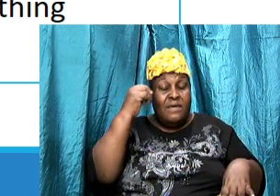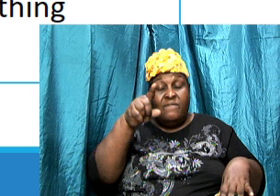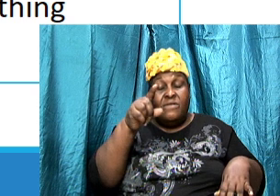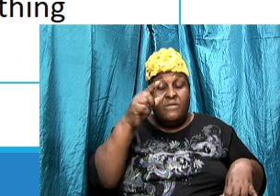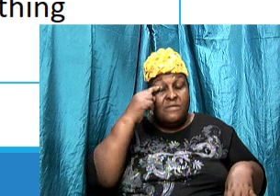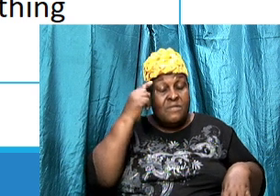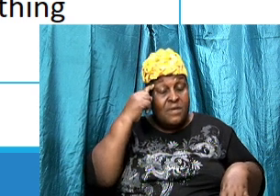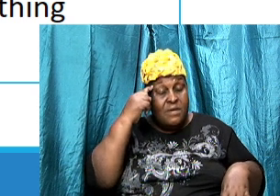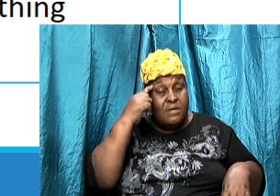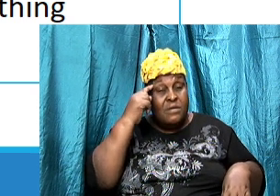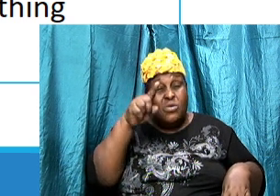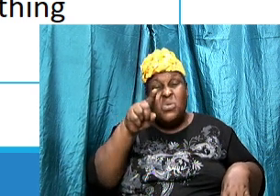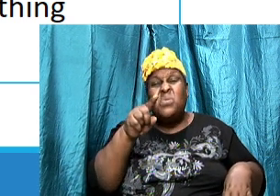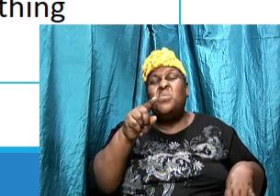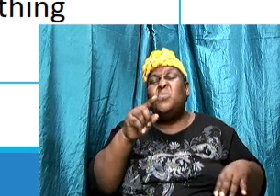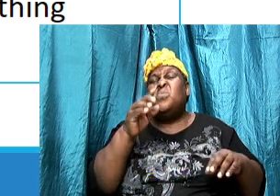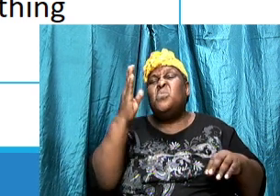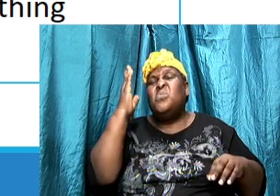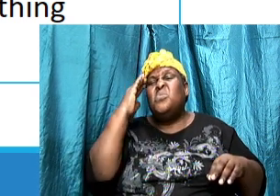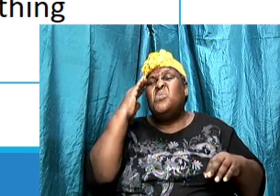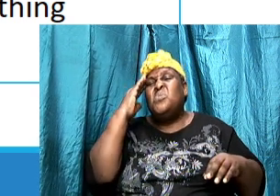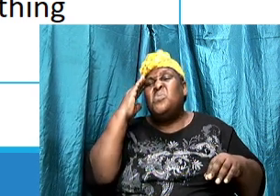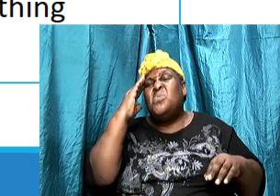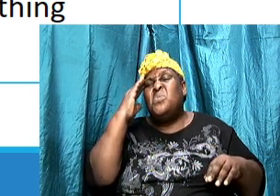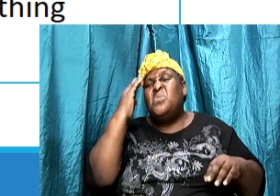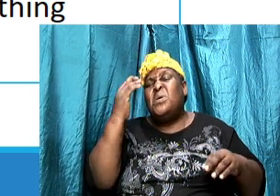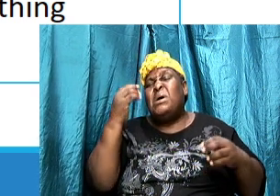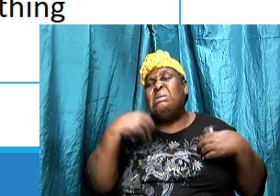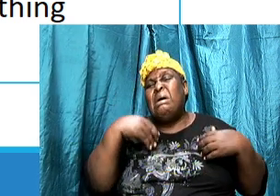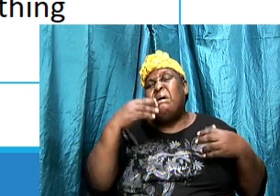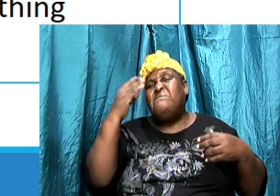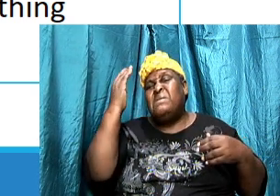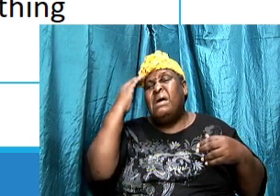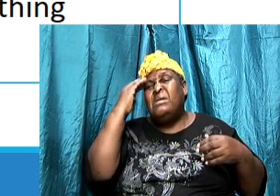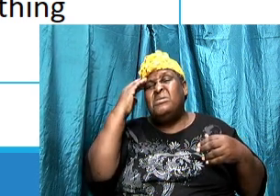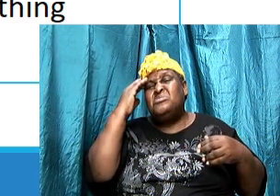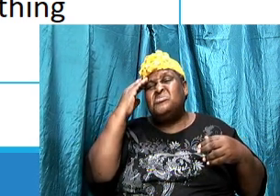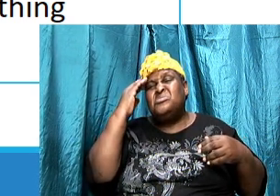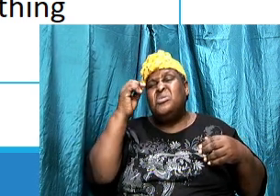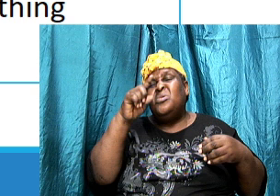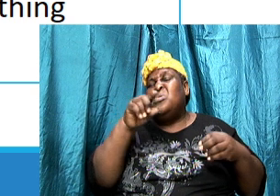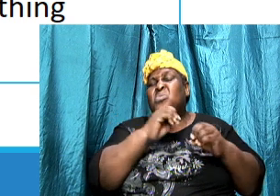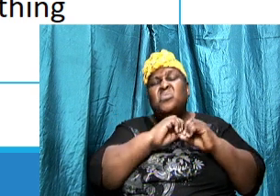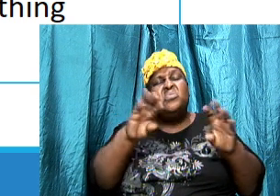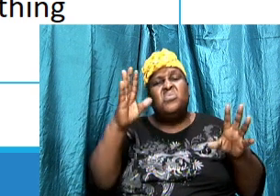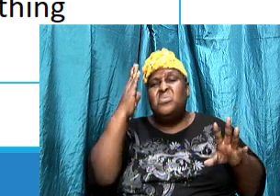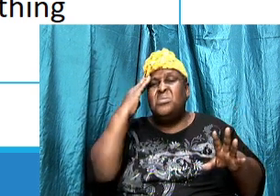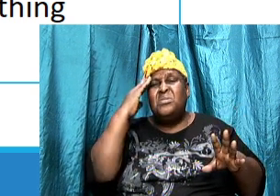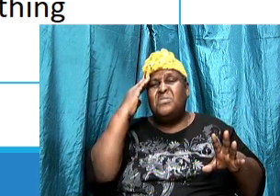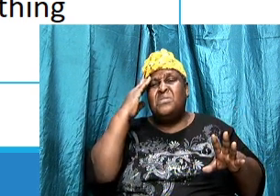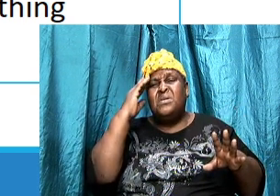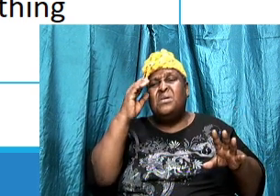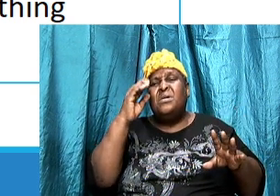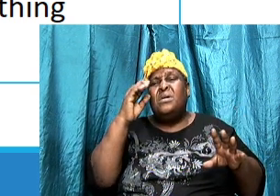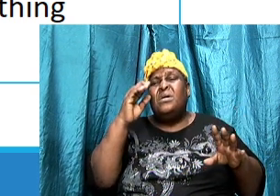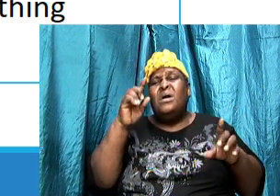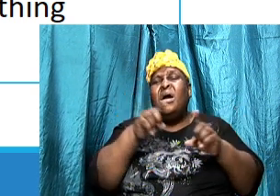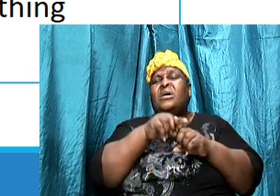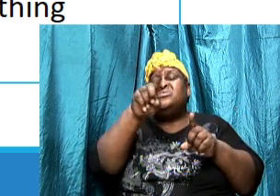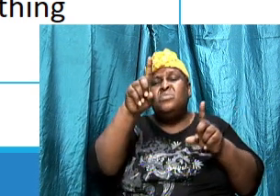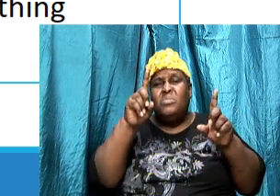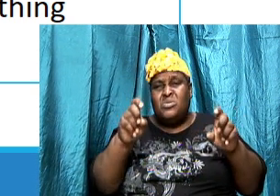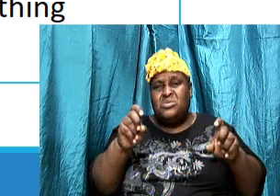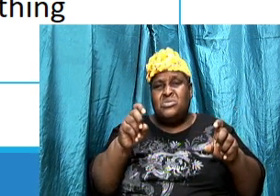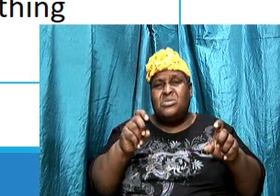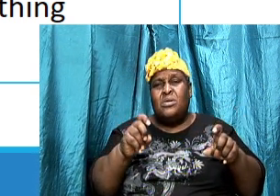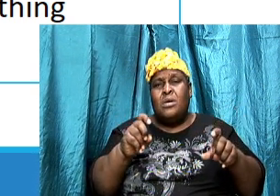anything, or if you think you are knowledgeable, you really don't know nothing as you ought to know it. And then he went on